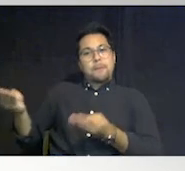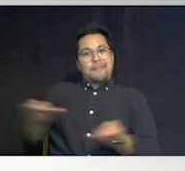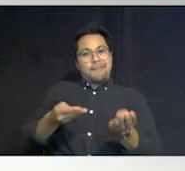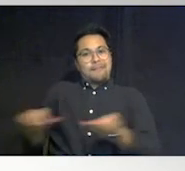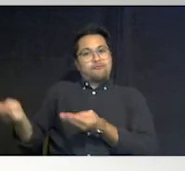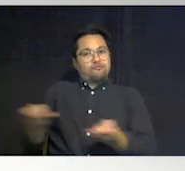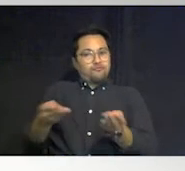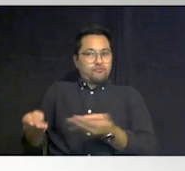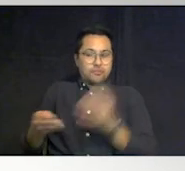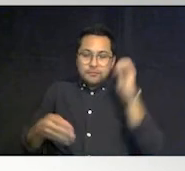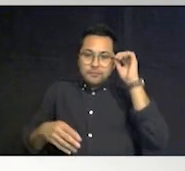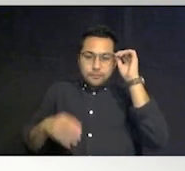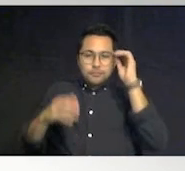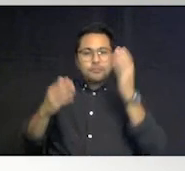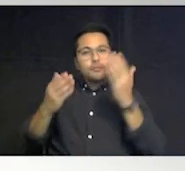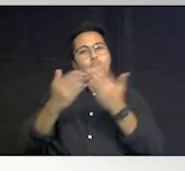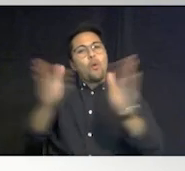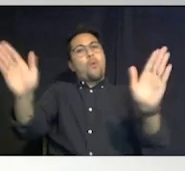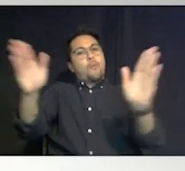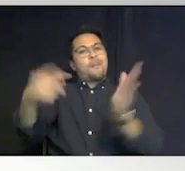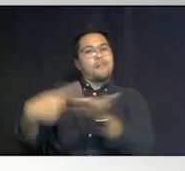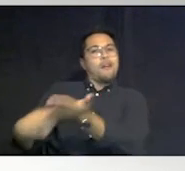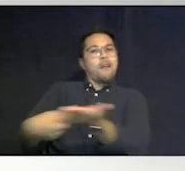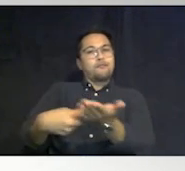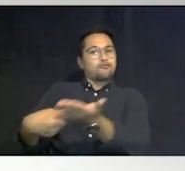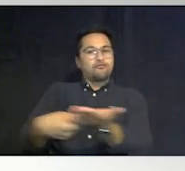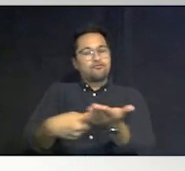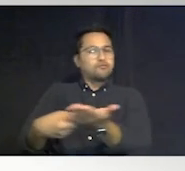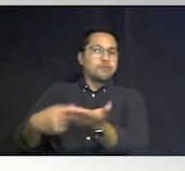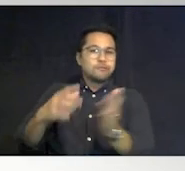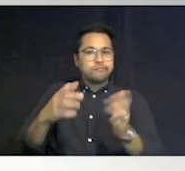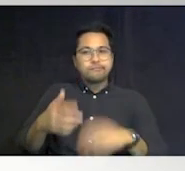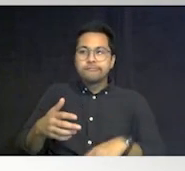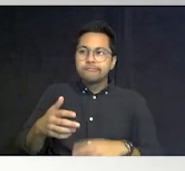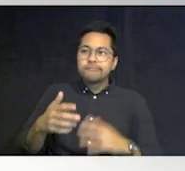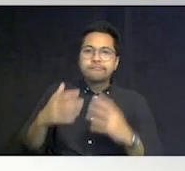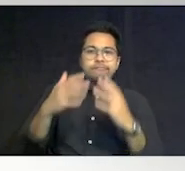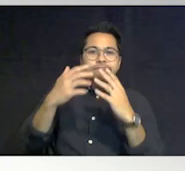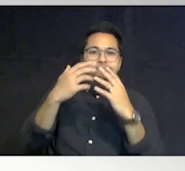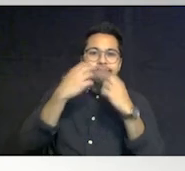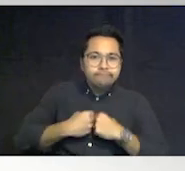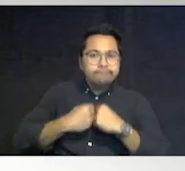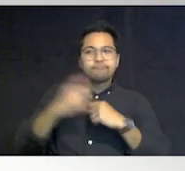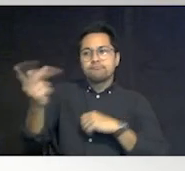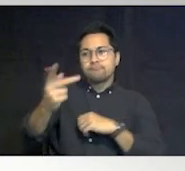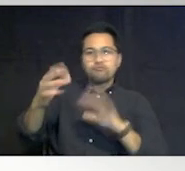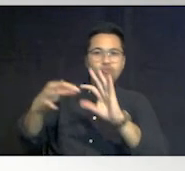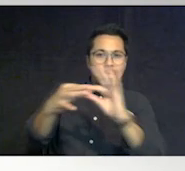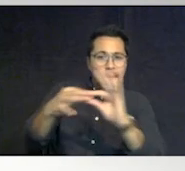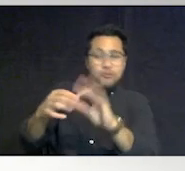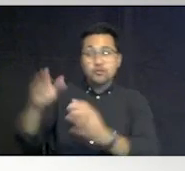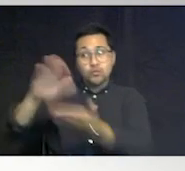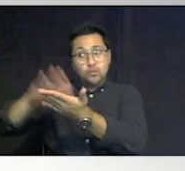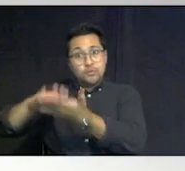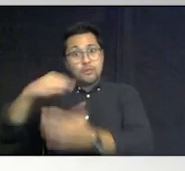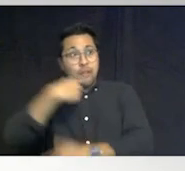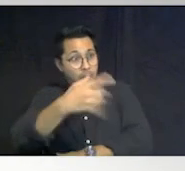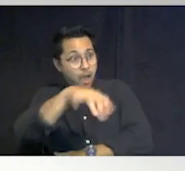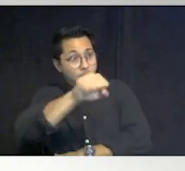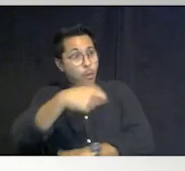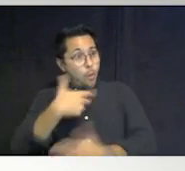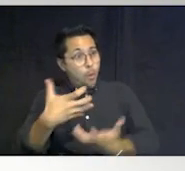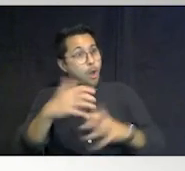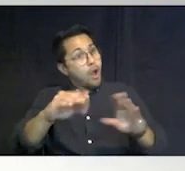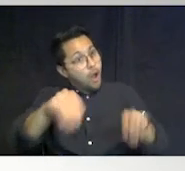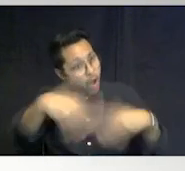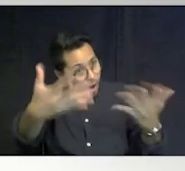open conversation. So again, preserving relationships. This is the school is saying, yes, I want to offer these services. There's just